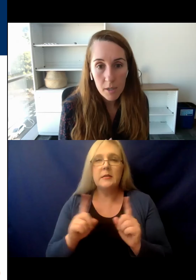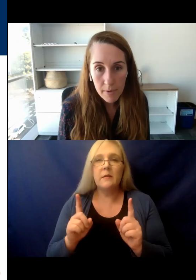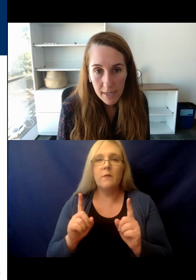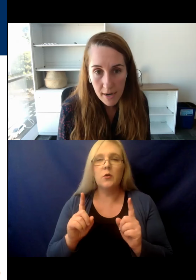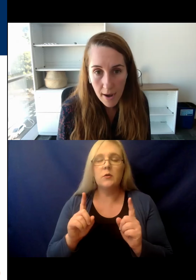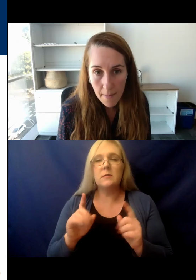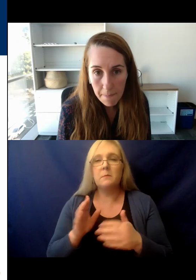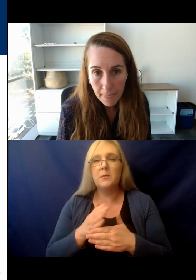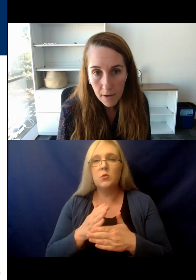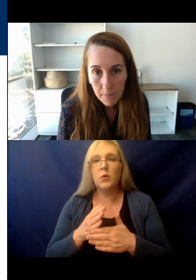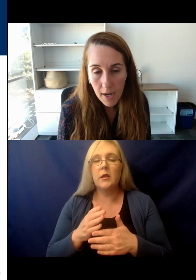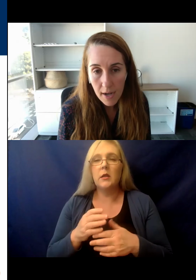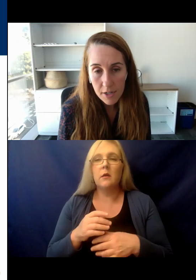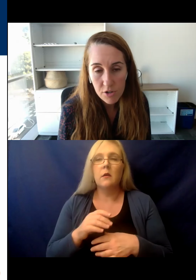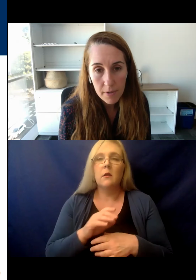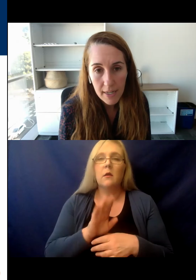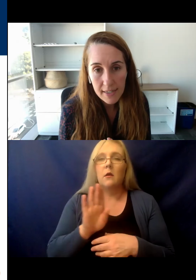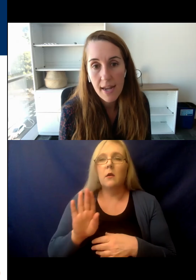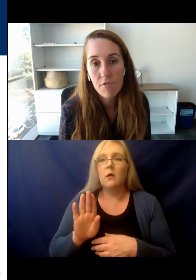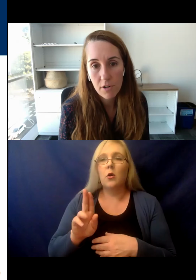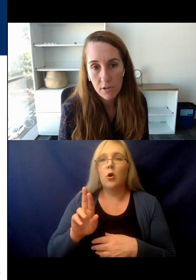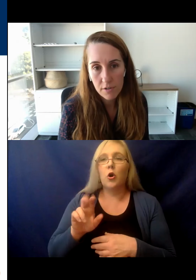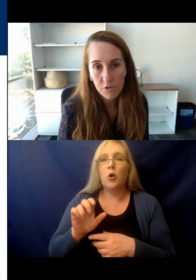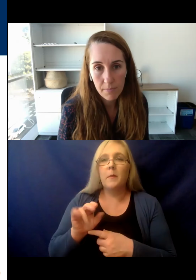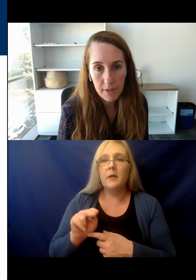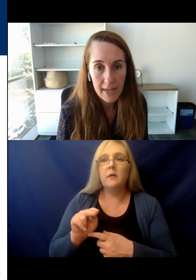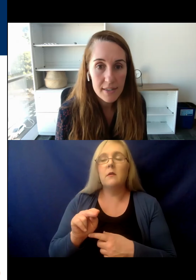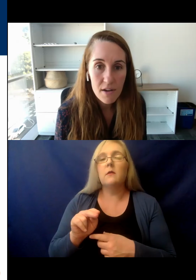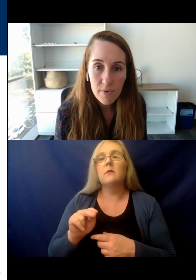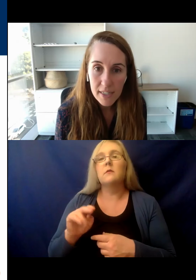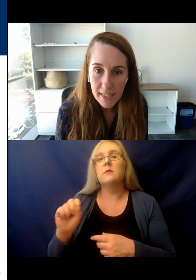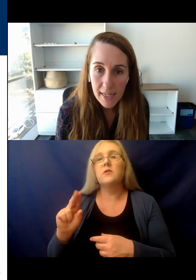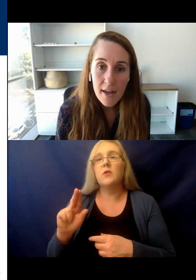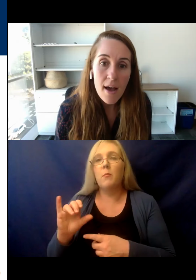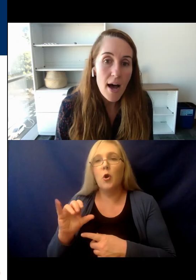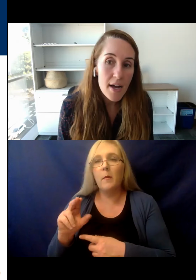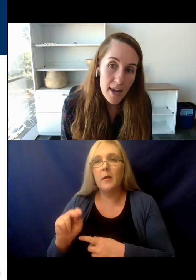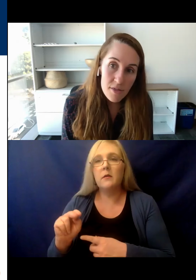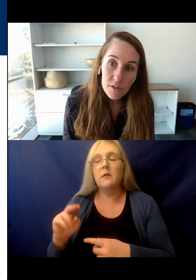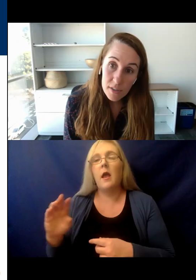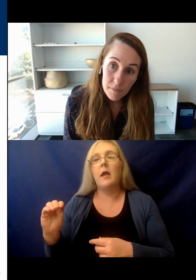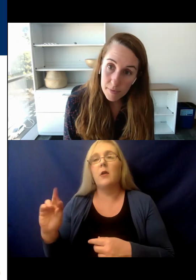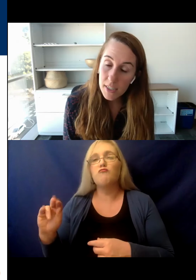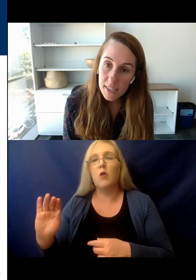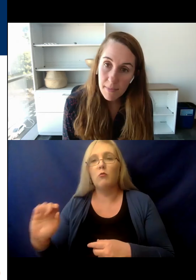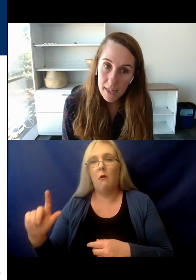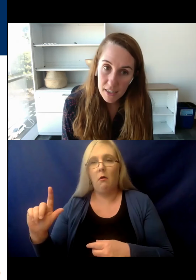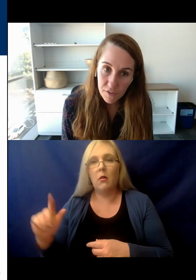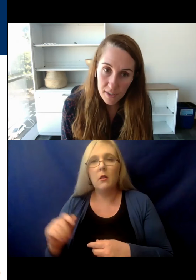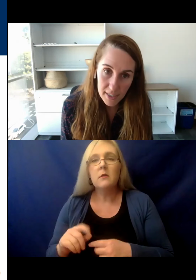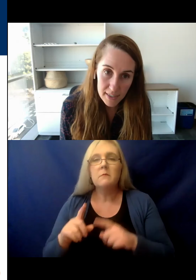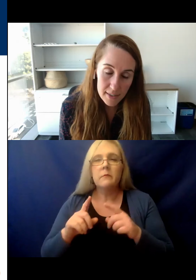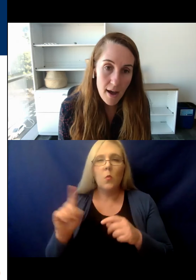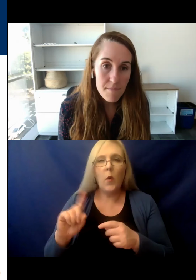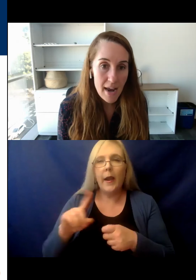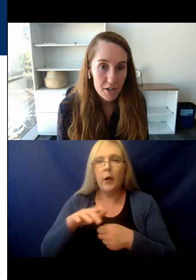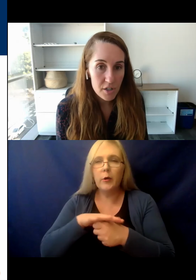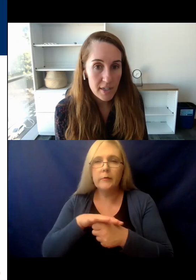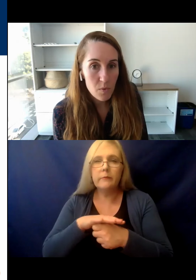and suburban AAAs and rural AAAs. And we see, again, there's some systematic